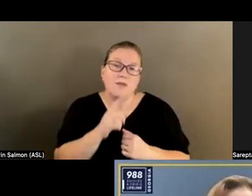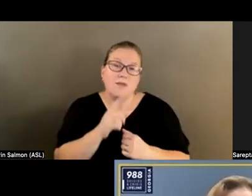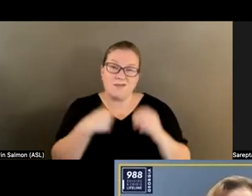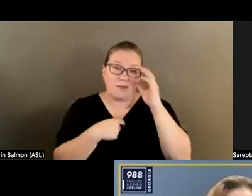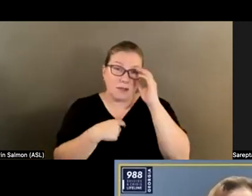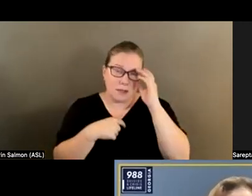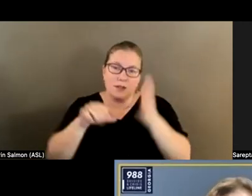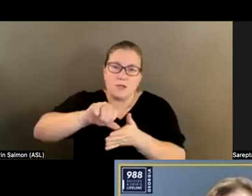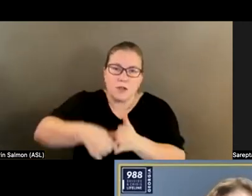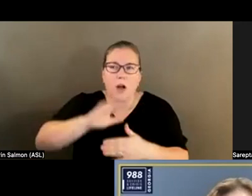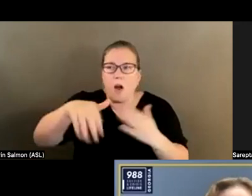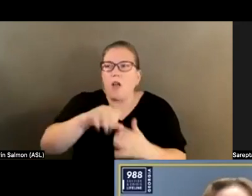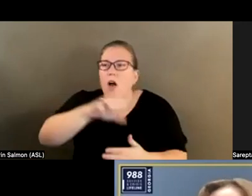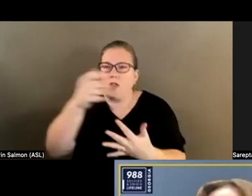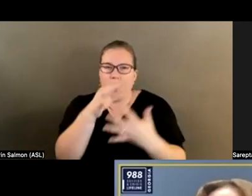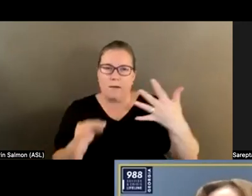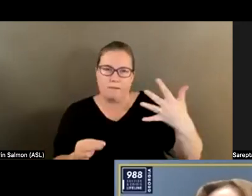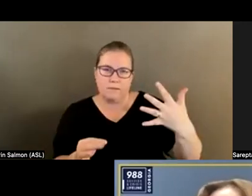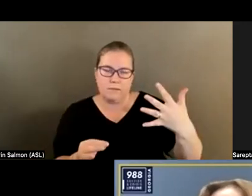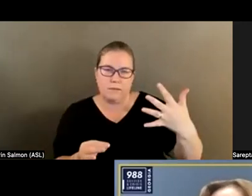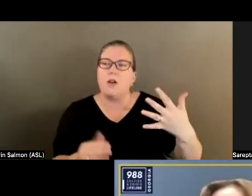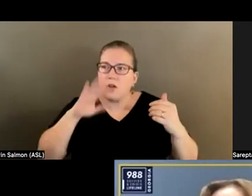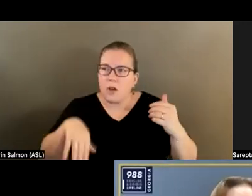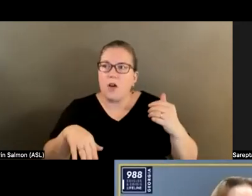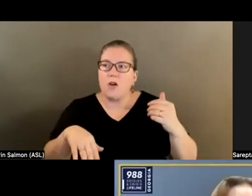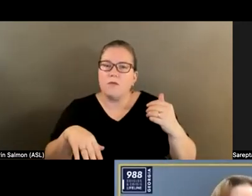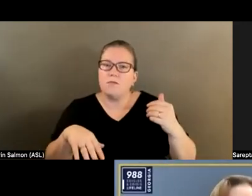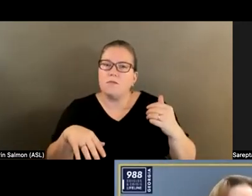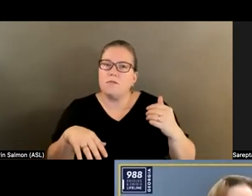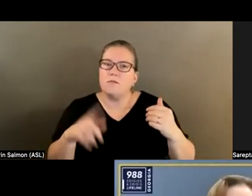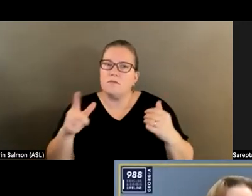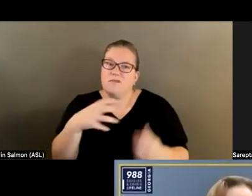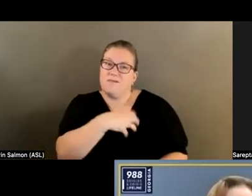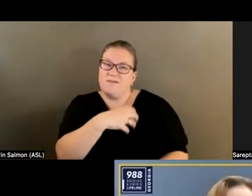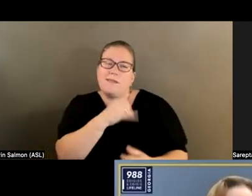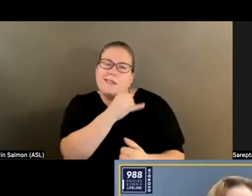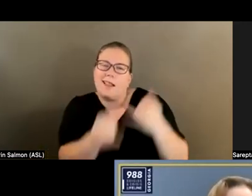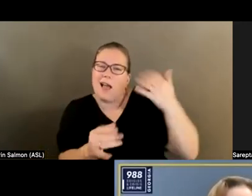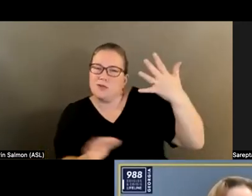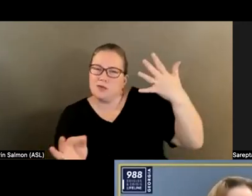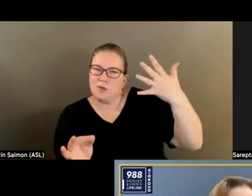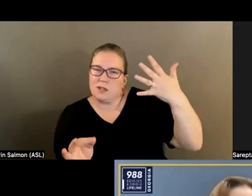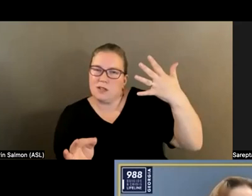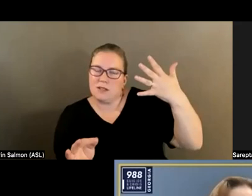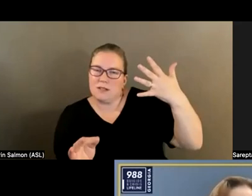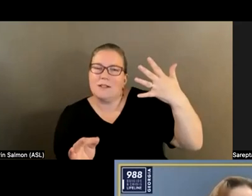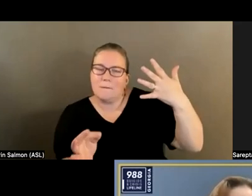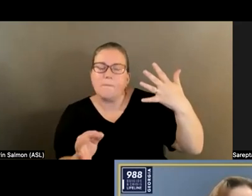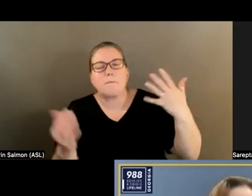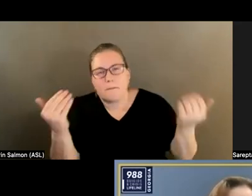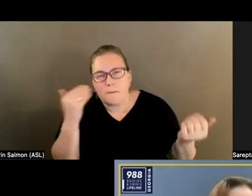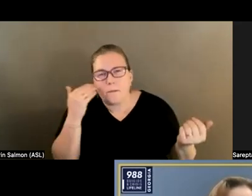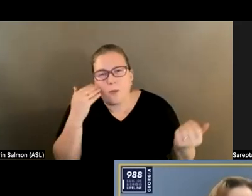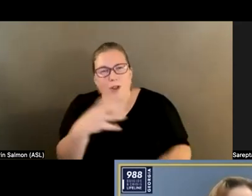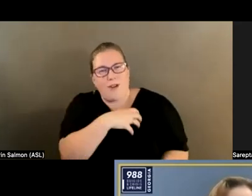other areas, noting that law enforcement transport is a last resort. We recognize that law enforcement have